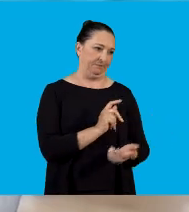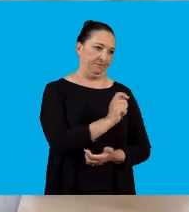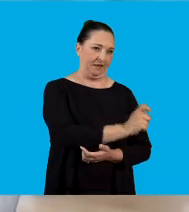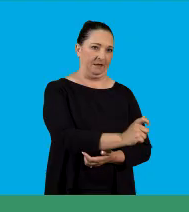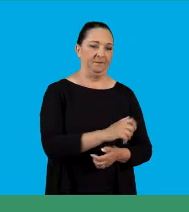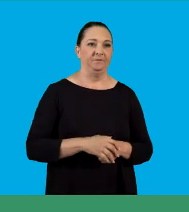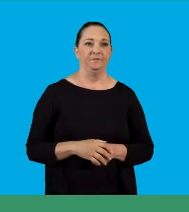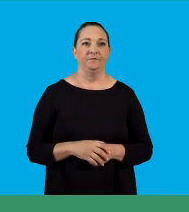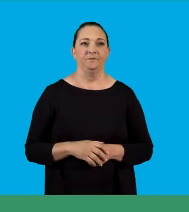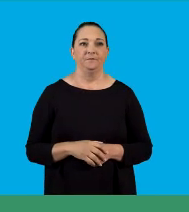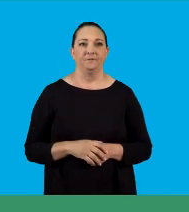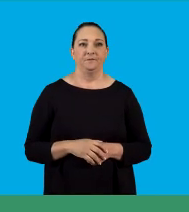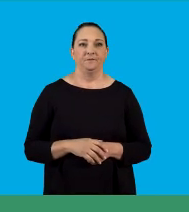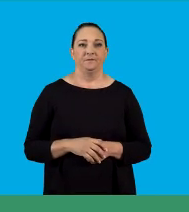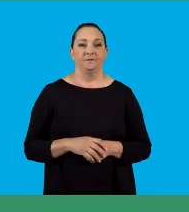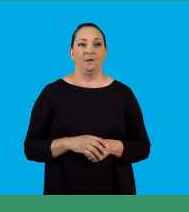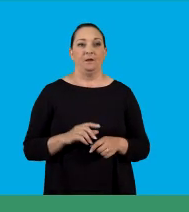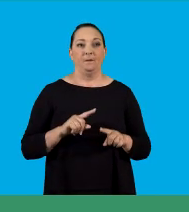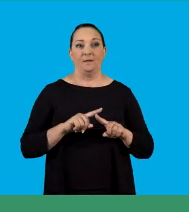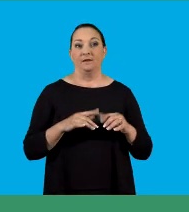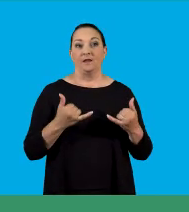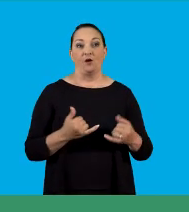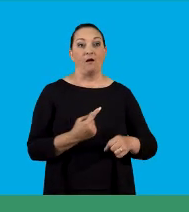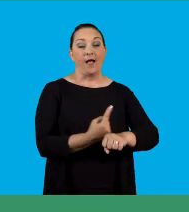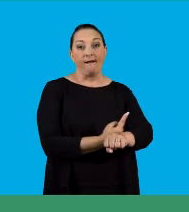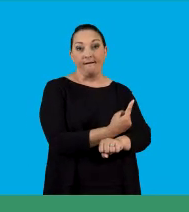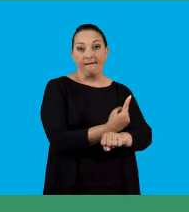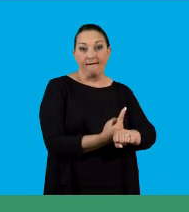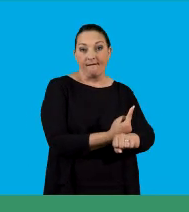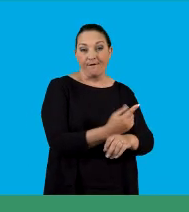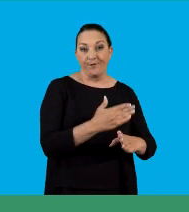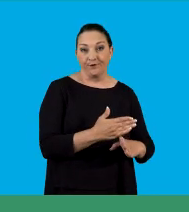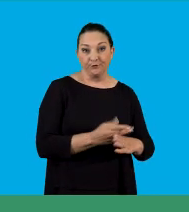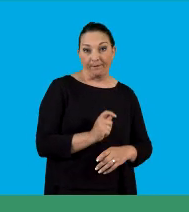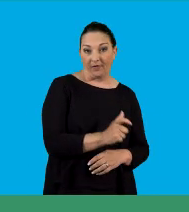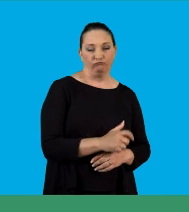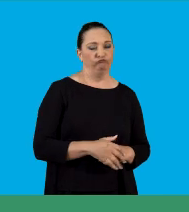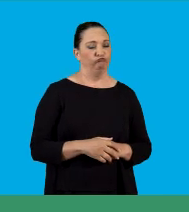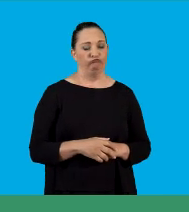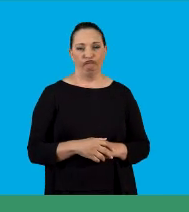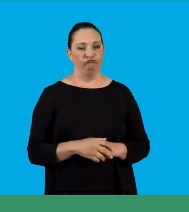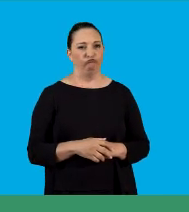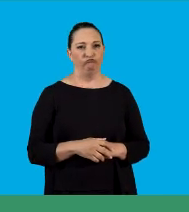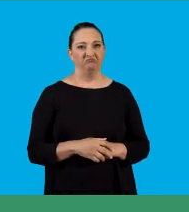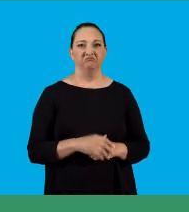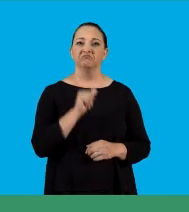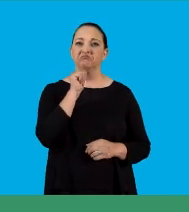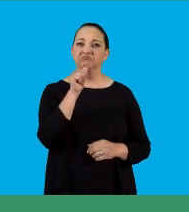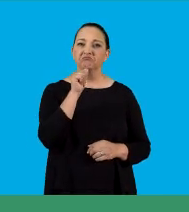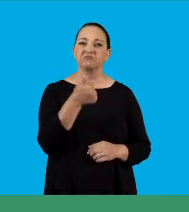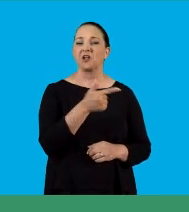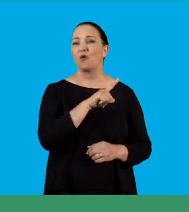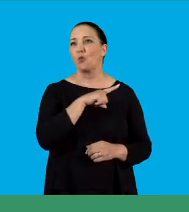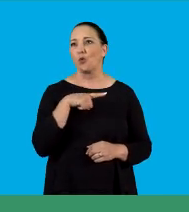So workers are not remunerated for the number of hours worked, regardless of how long it takes to make